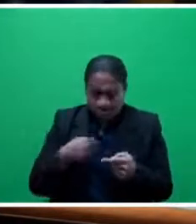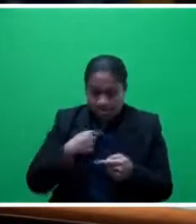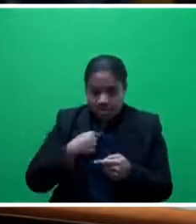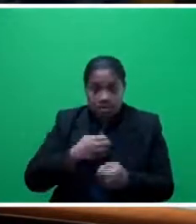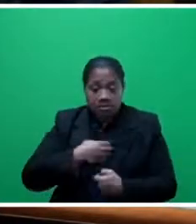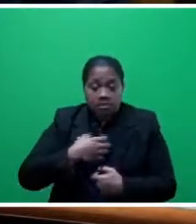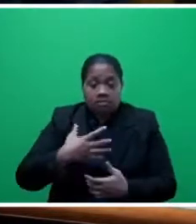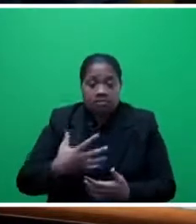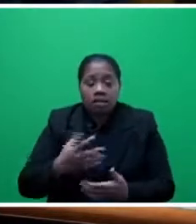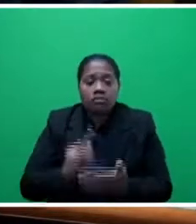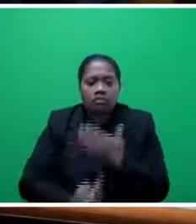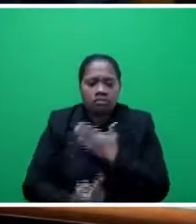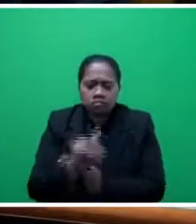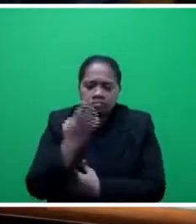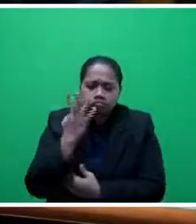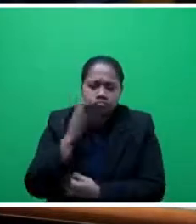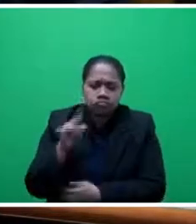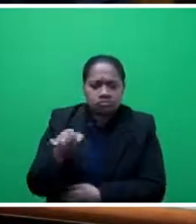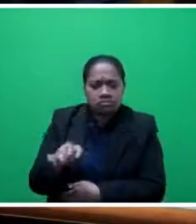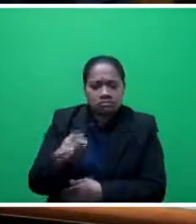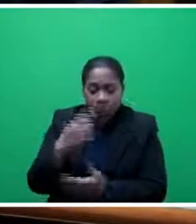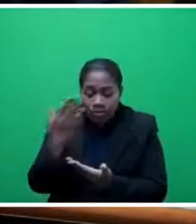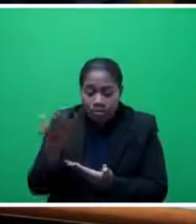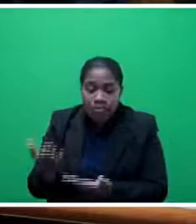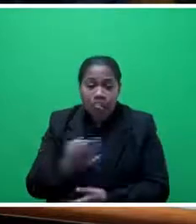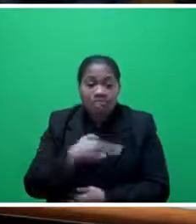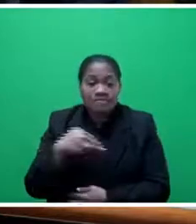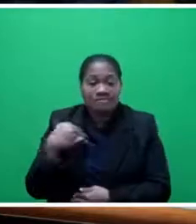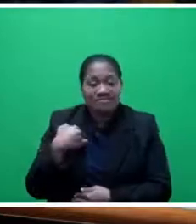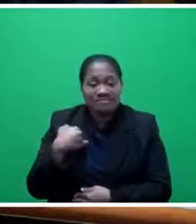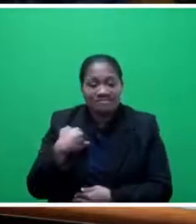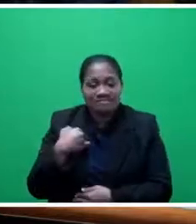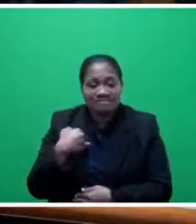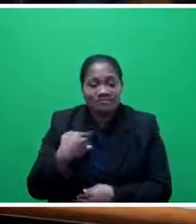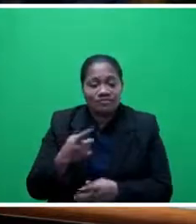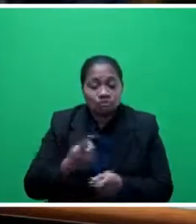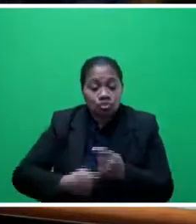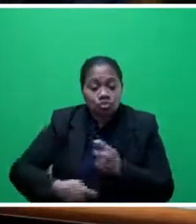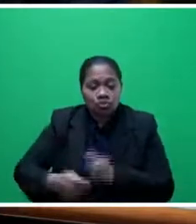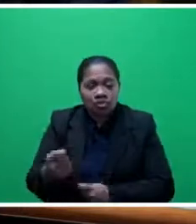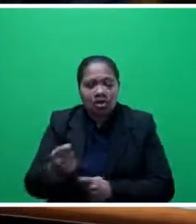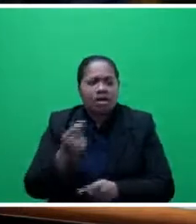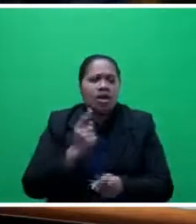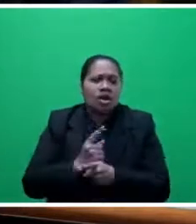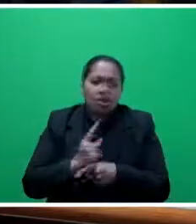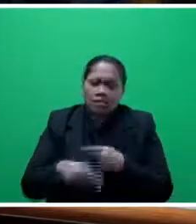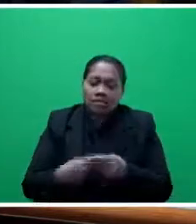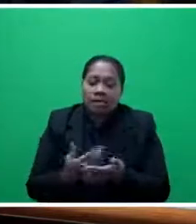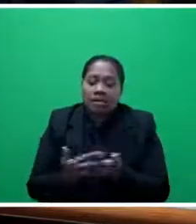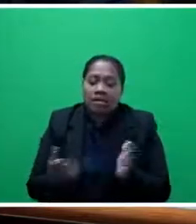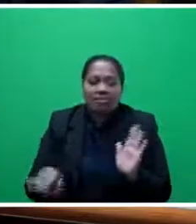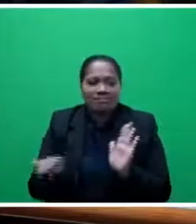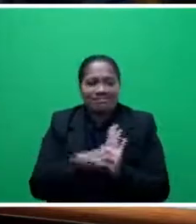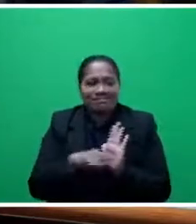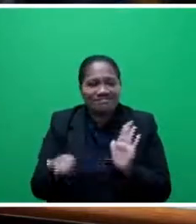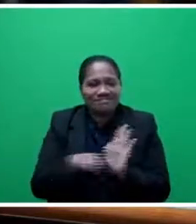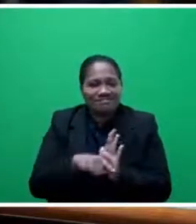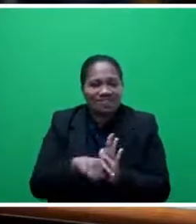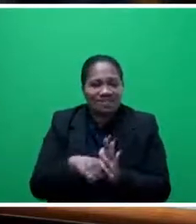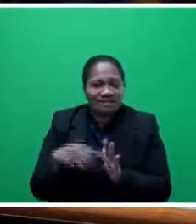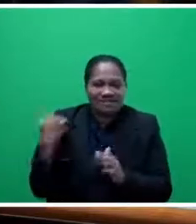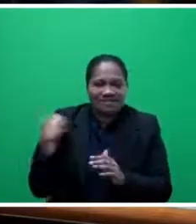surprised that the Honourable Minister for Trade, talked about how the negative impact of Paisa